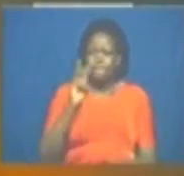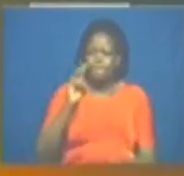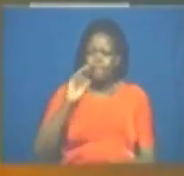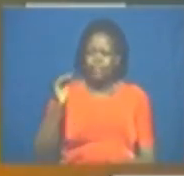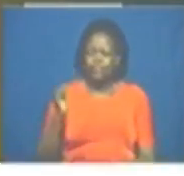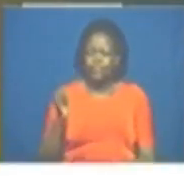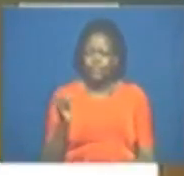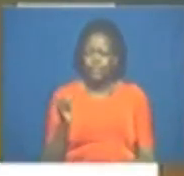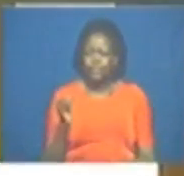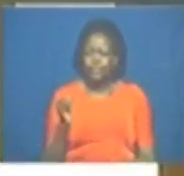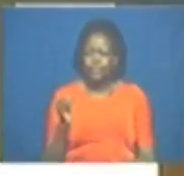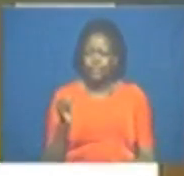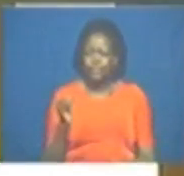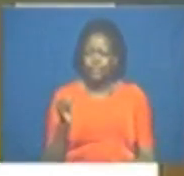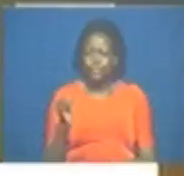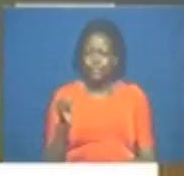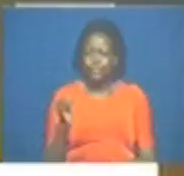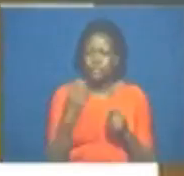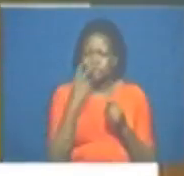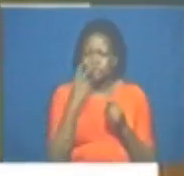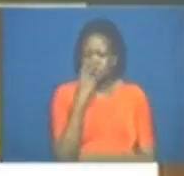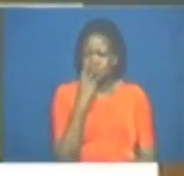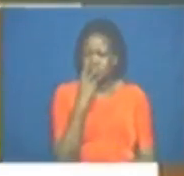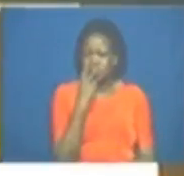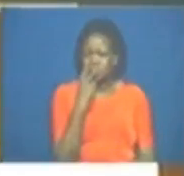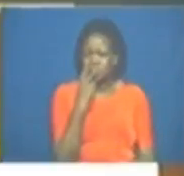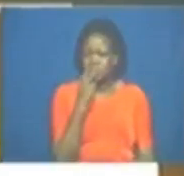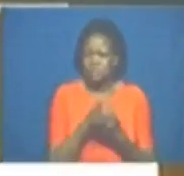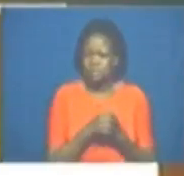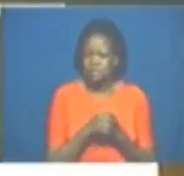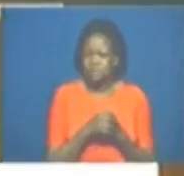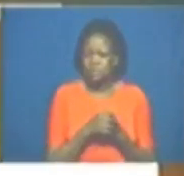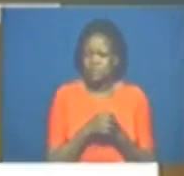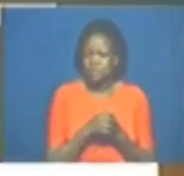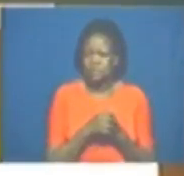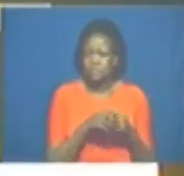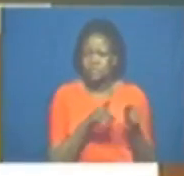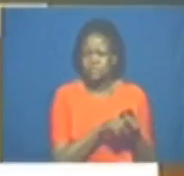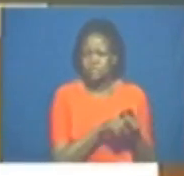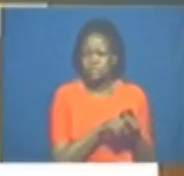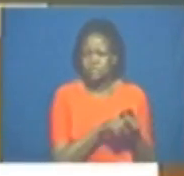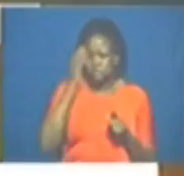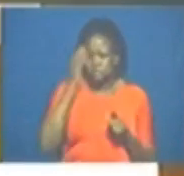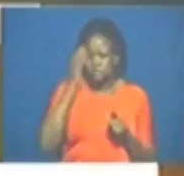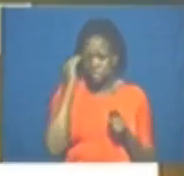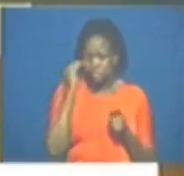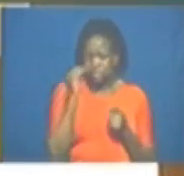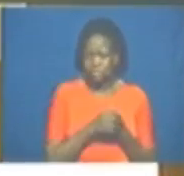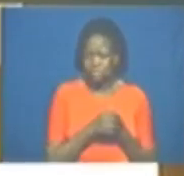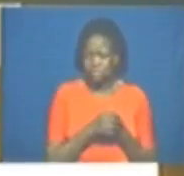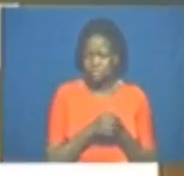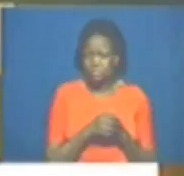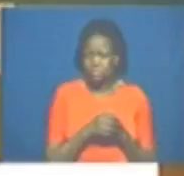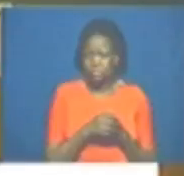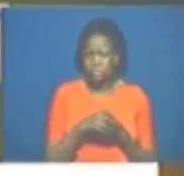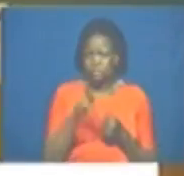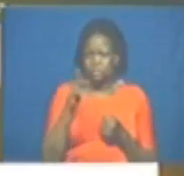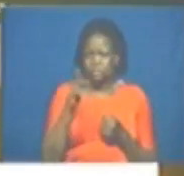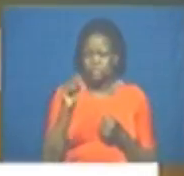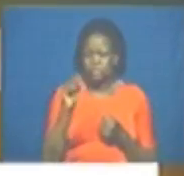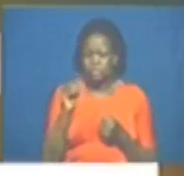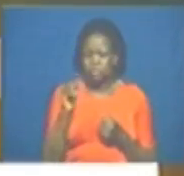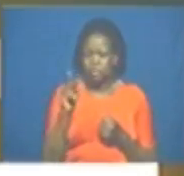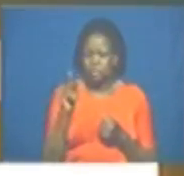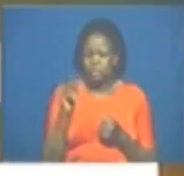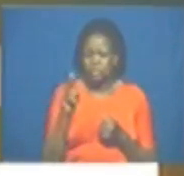The four suspects, Ahmed Dabar, Kulko Yaro Abdi, also known as Kulo Kuso Yaro, Mohammed Ahmed Yaro,